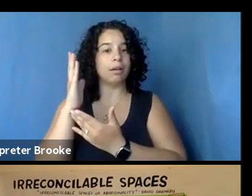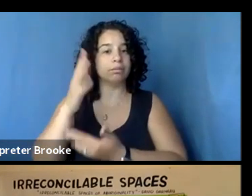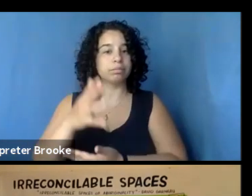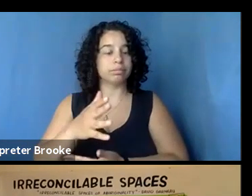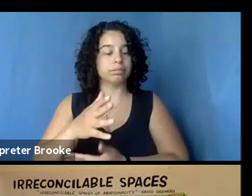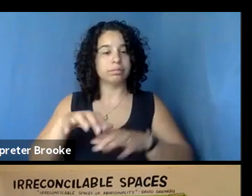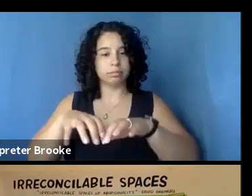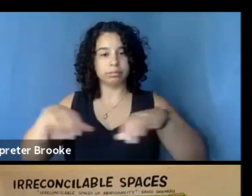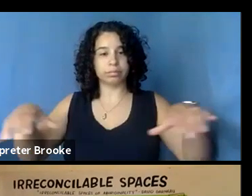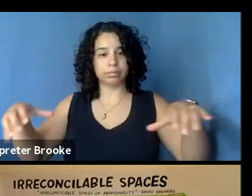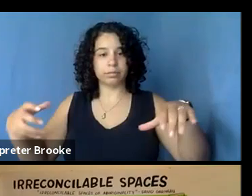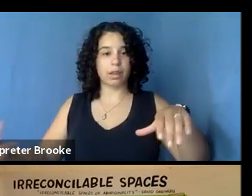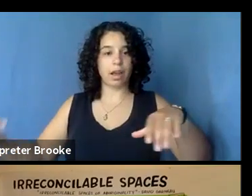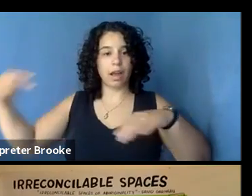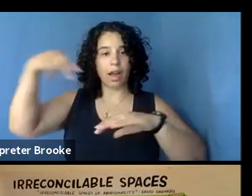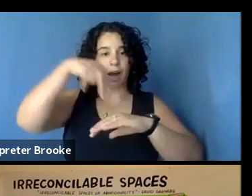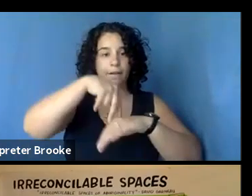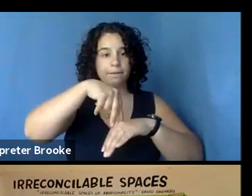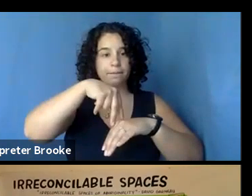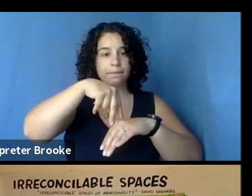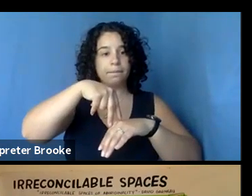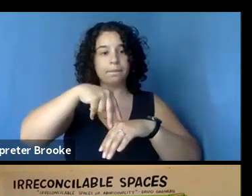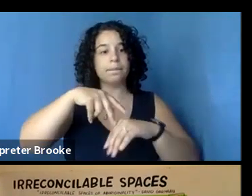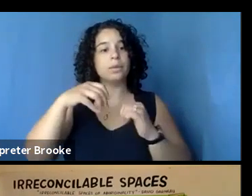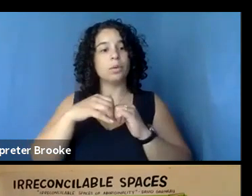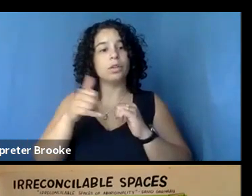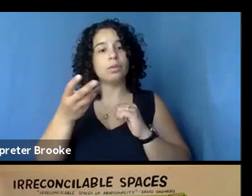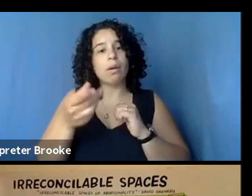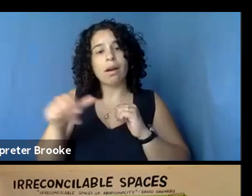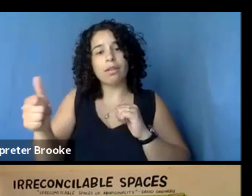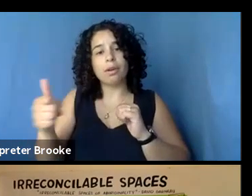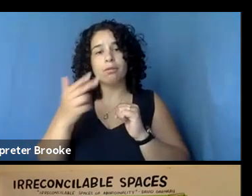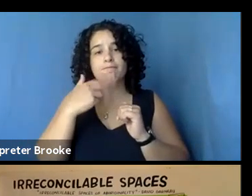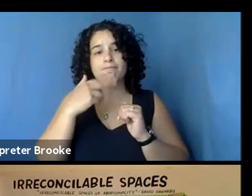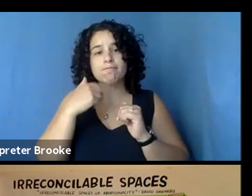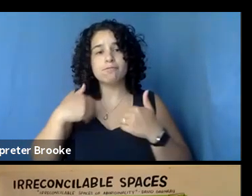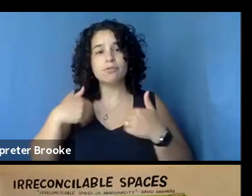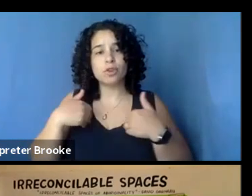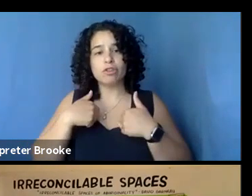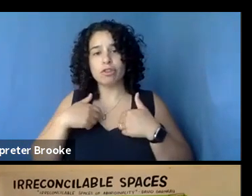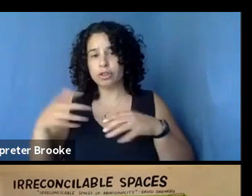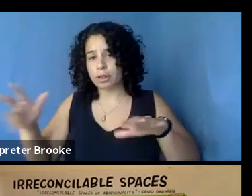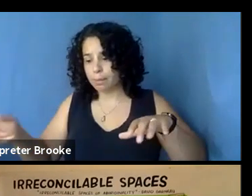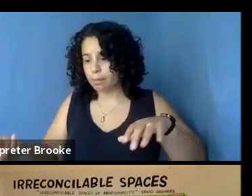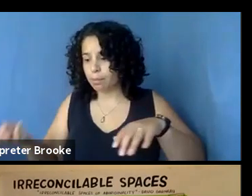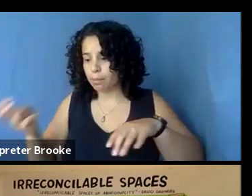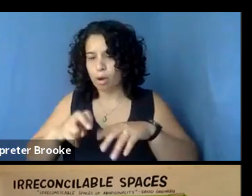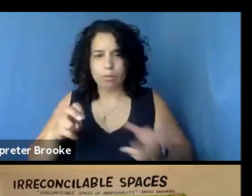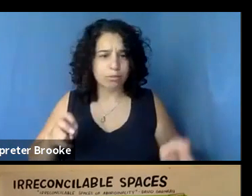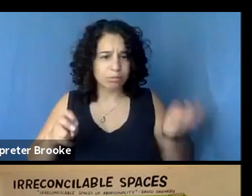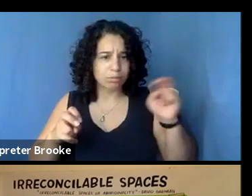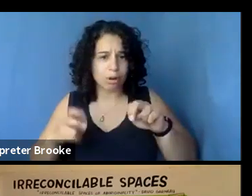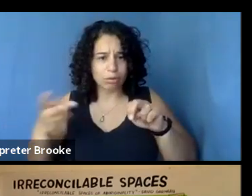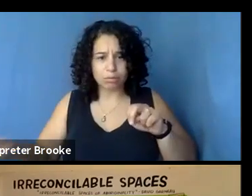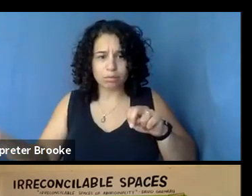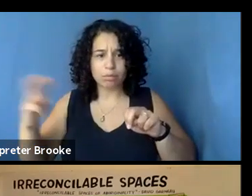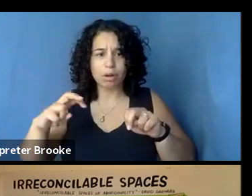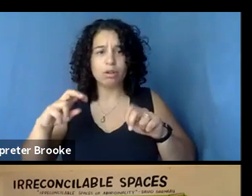gets atop a log, and a few other little creatures, bedraggled little creatures, are clinging to the log